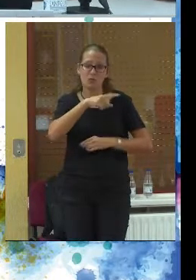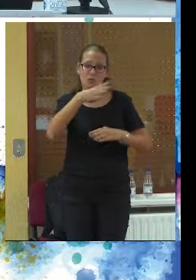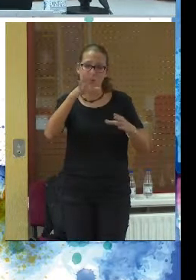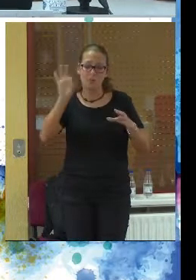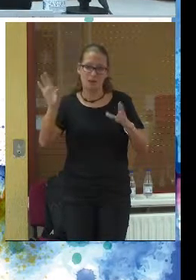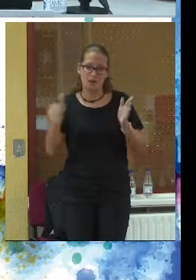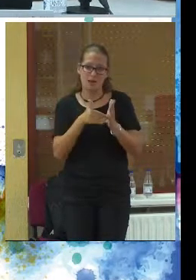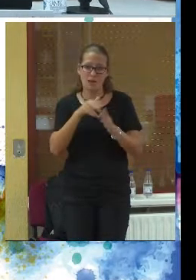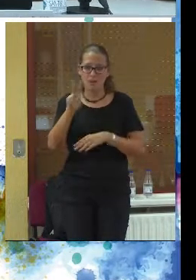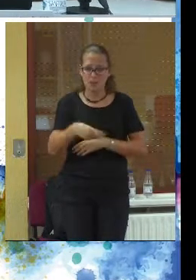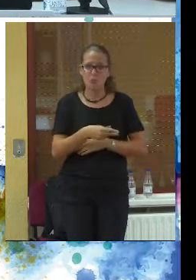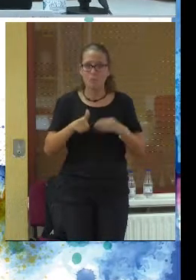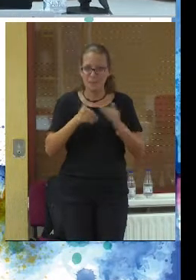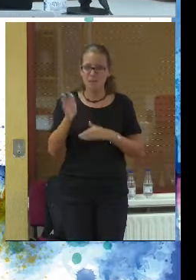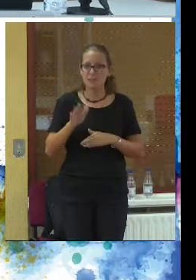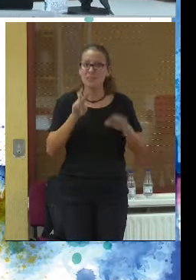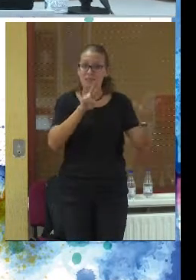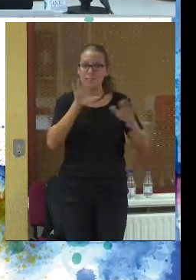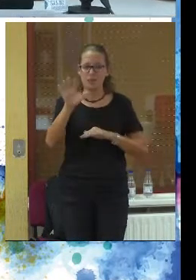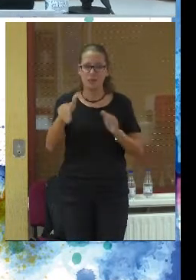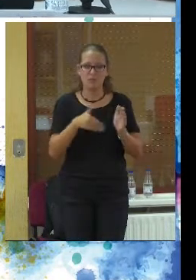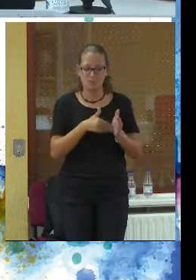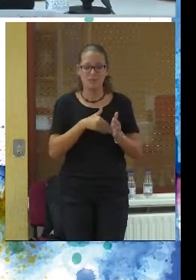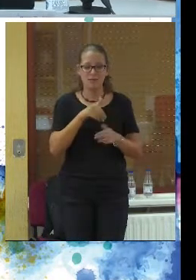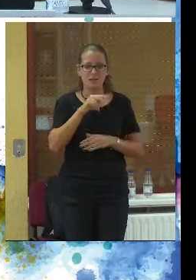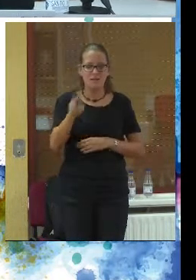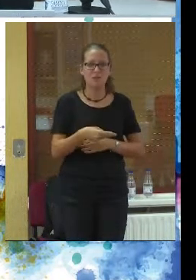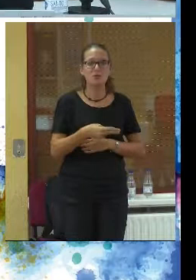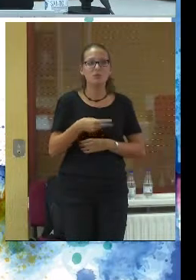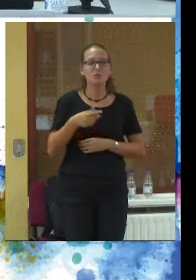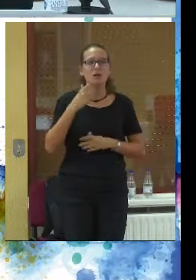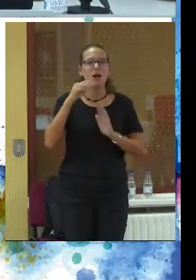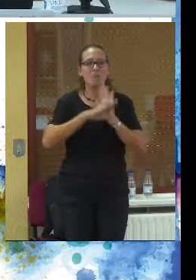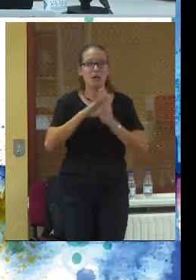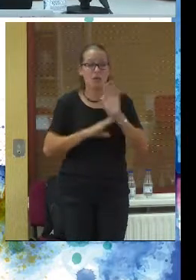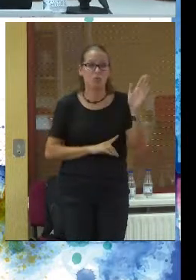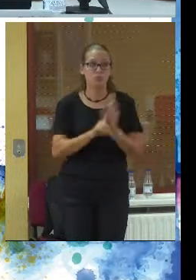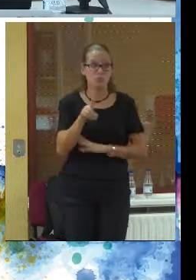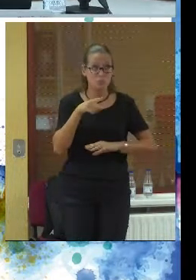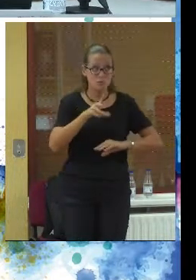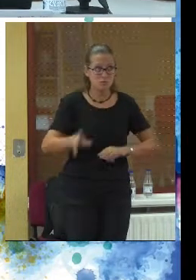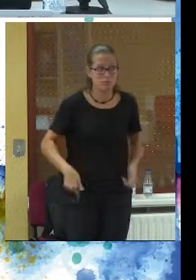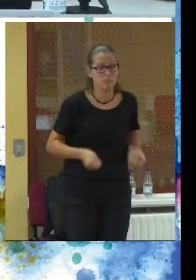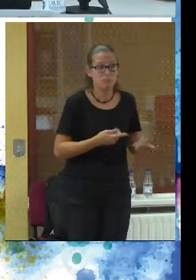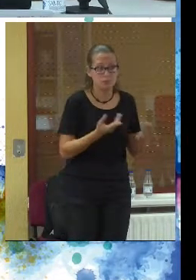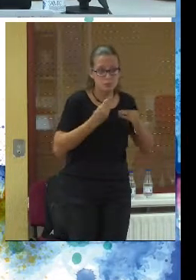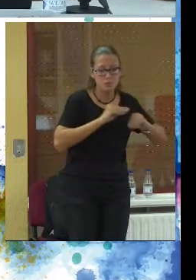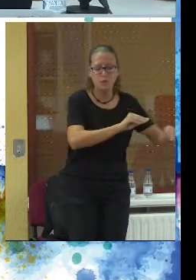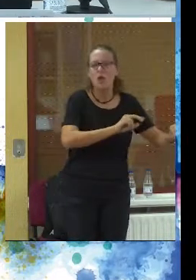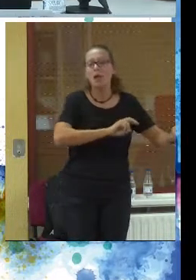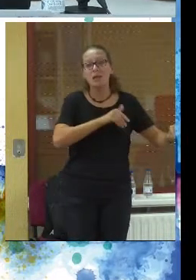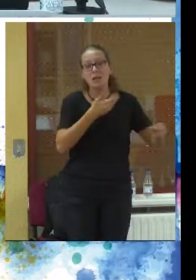110,000 euros corresponding to ourselves, our headcount, our own development, and the